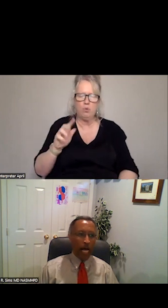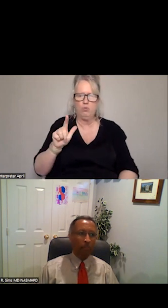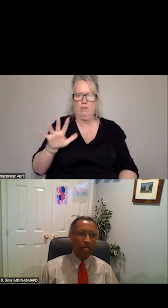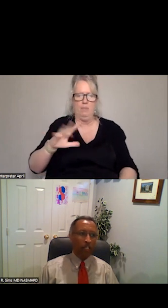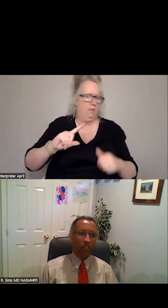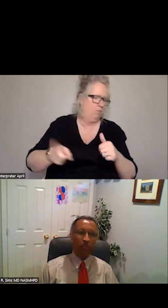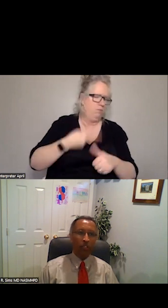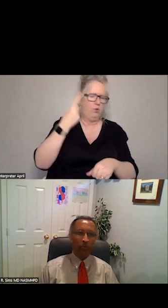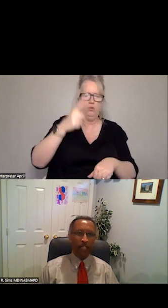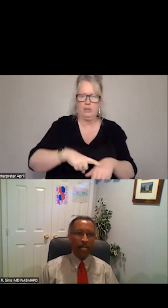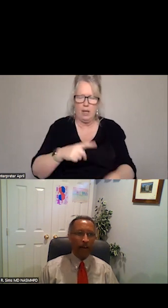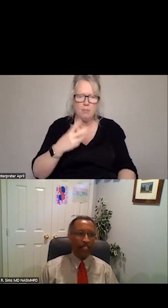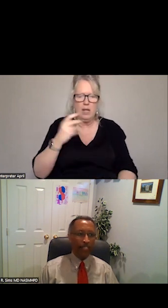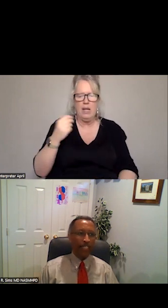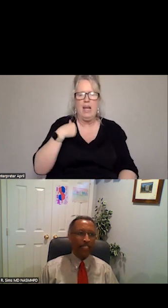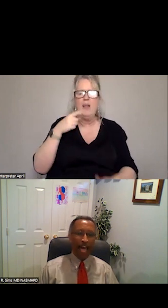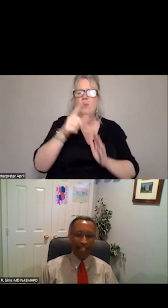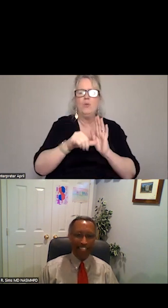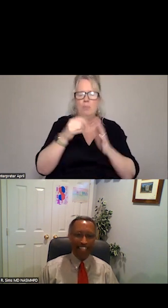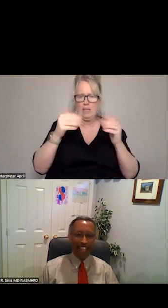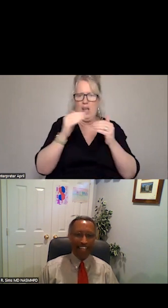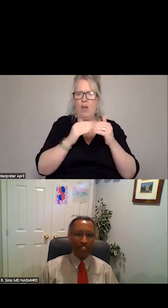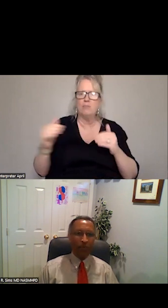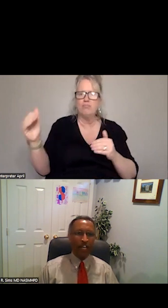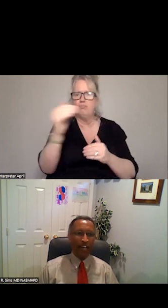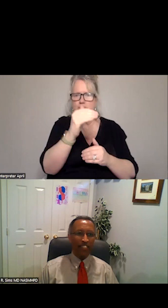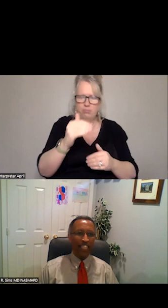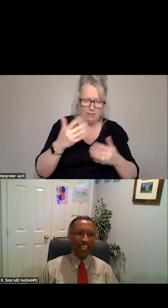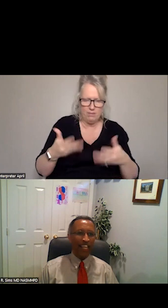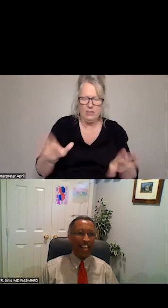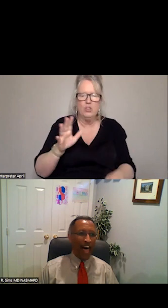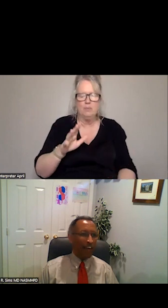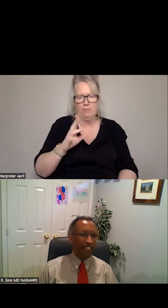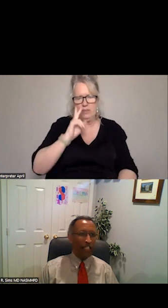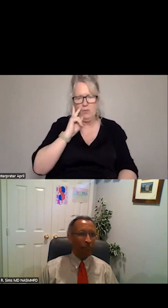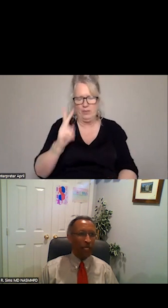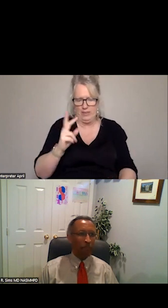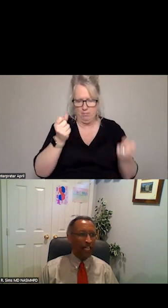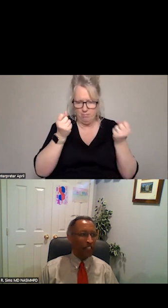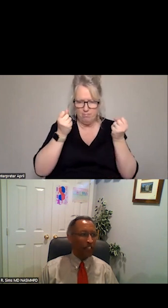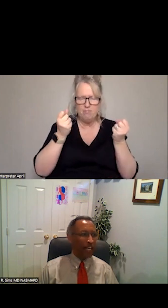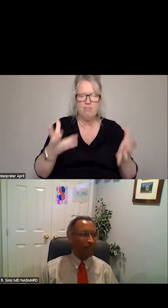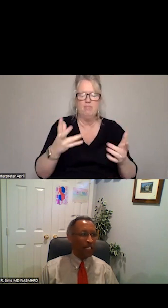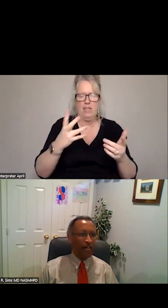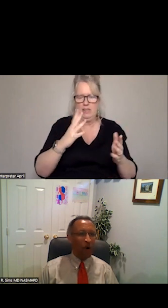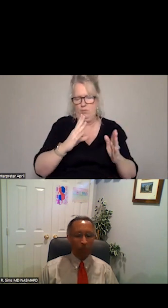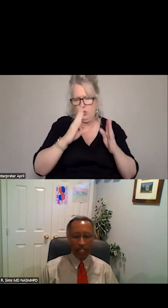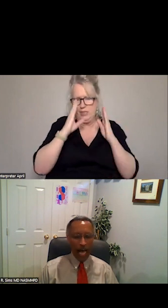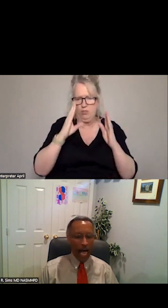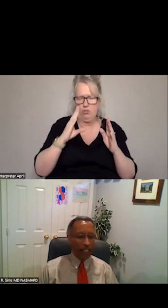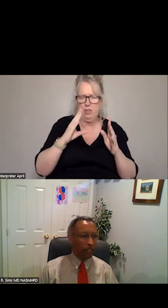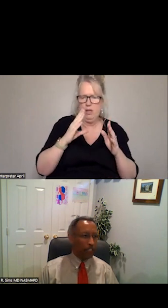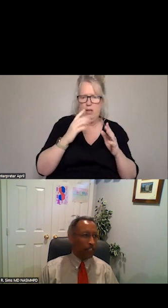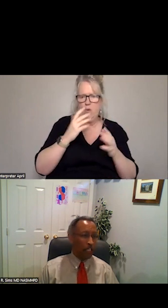first time, the YouTube has now exceeded that. So we're now seeing a lot of attention being paid to that and become one